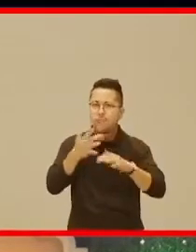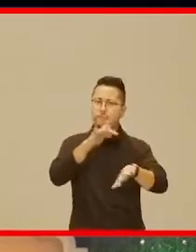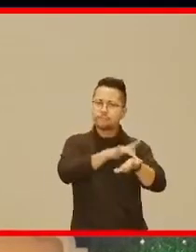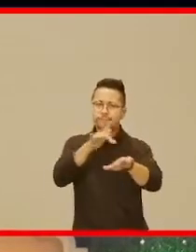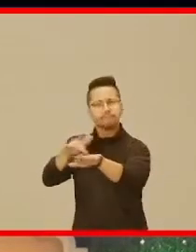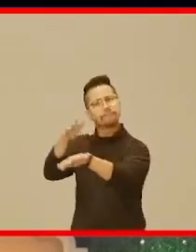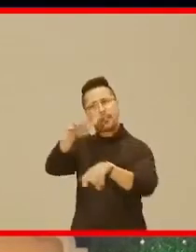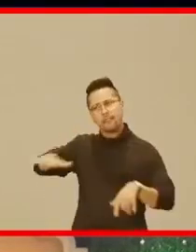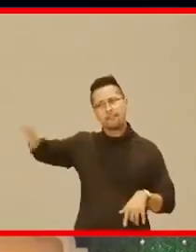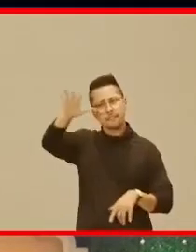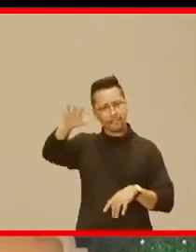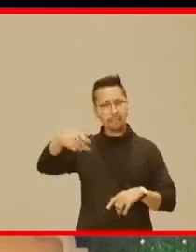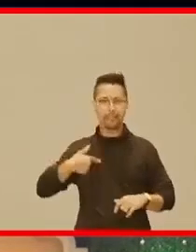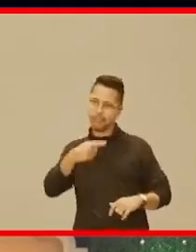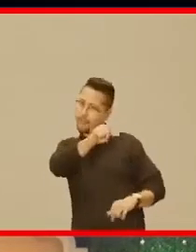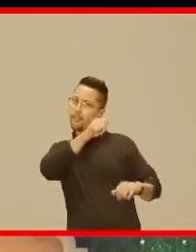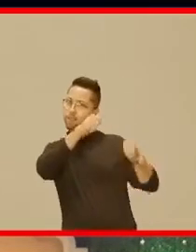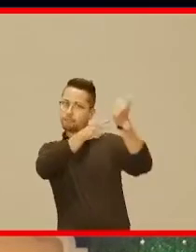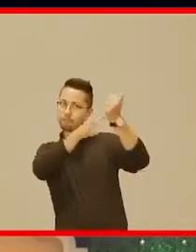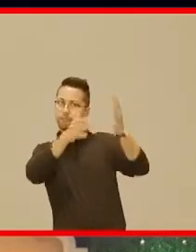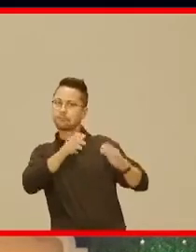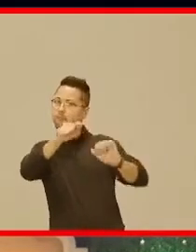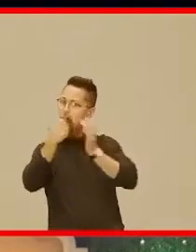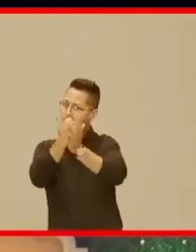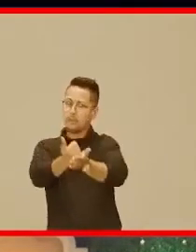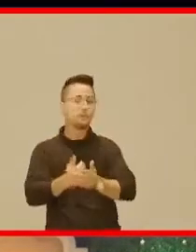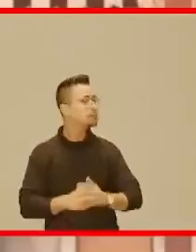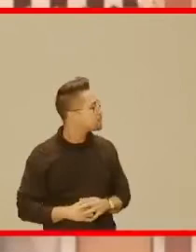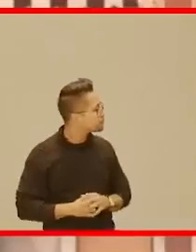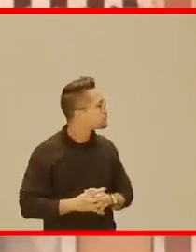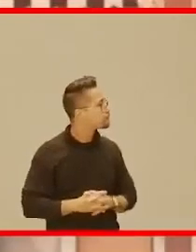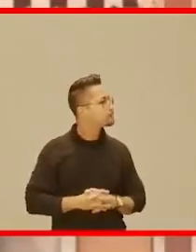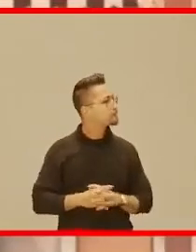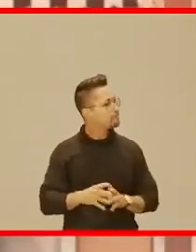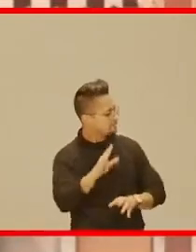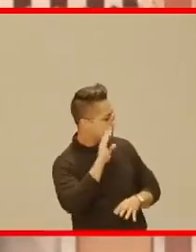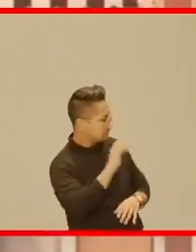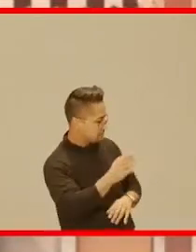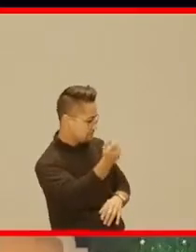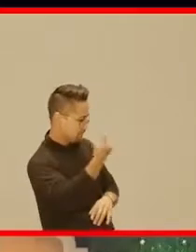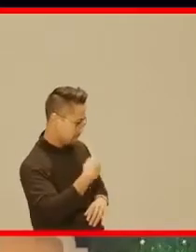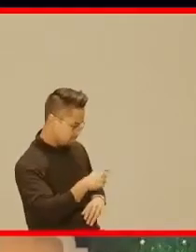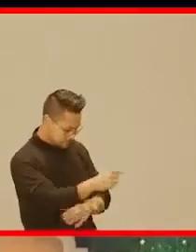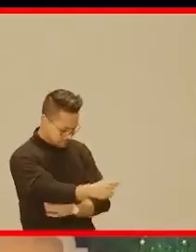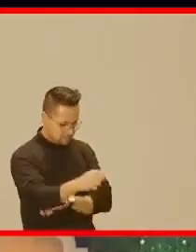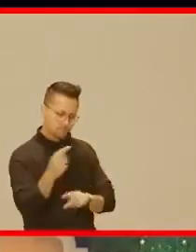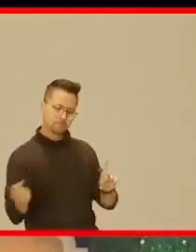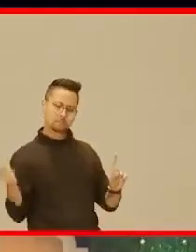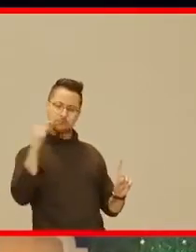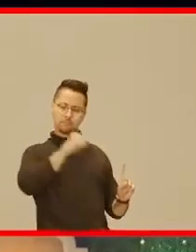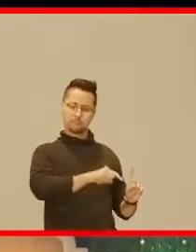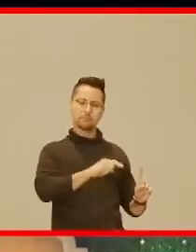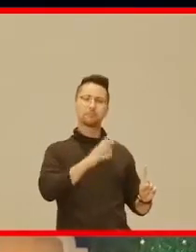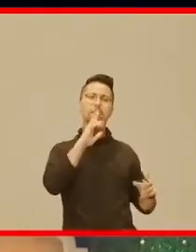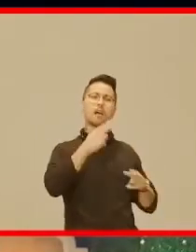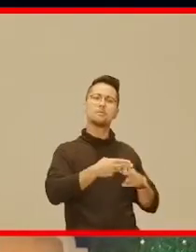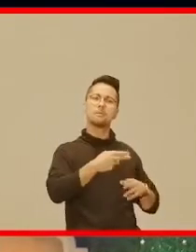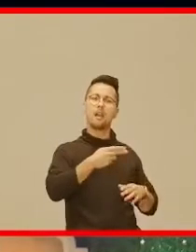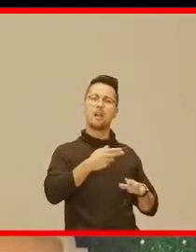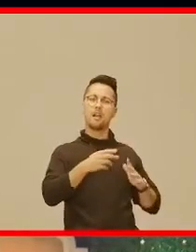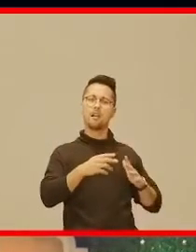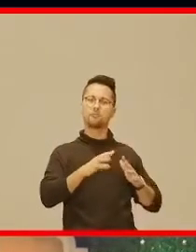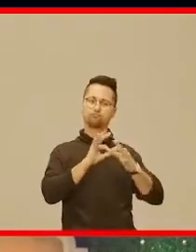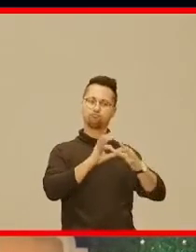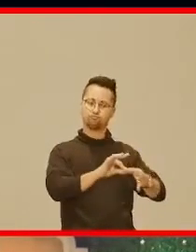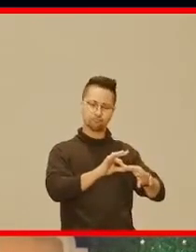too. Jeremy? Hey there. Going back to what we were talking about at the beginning about